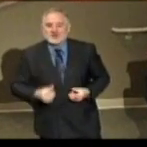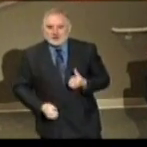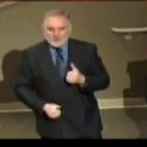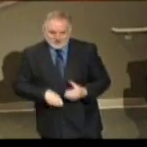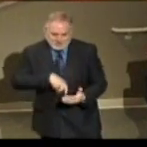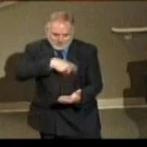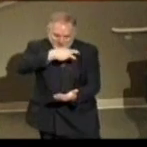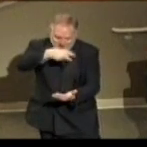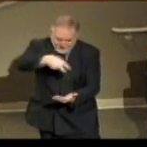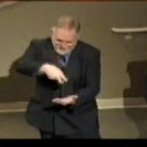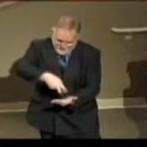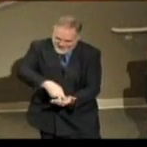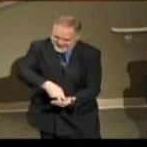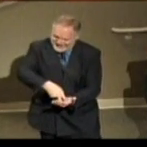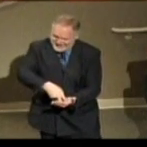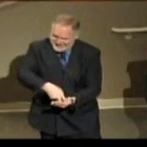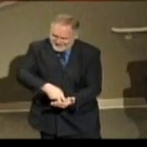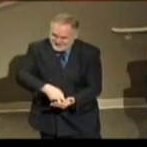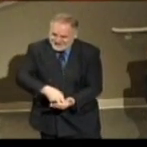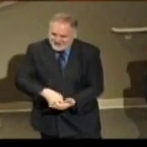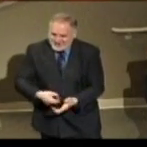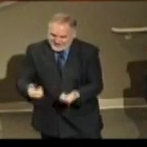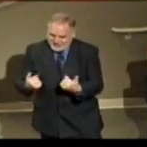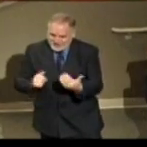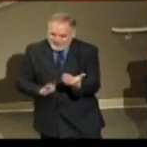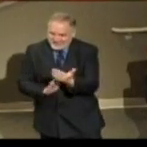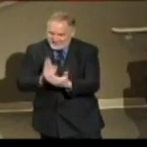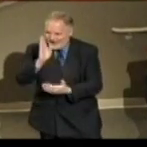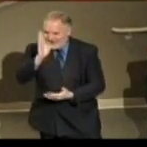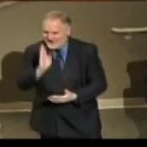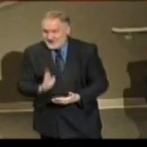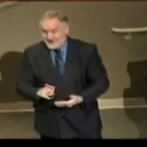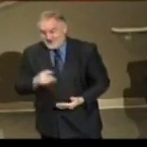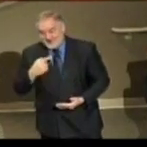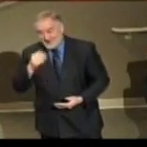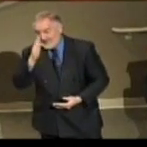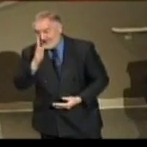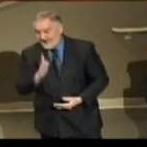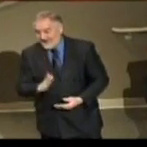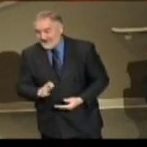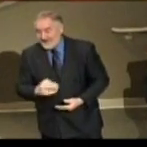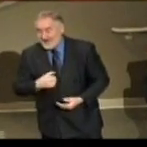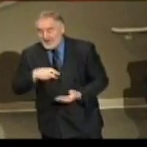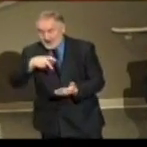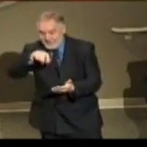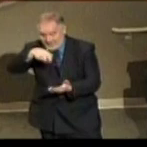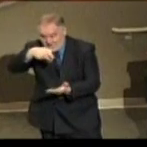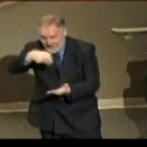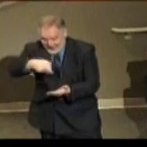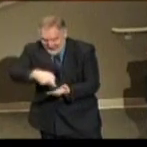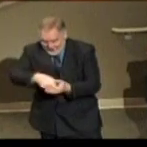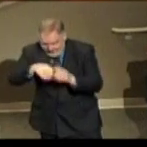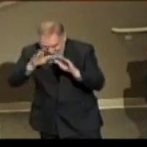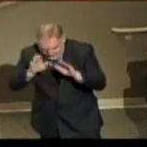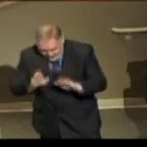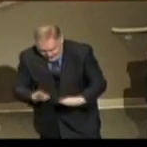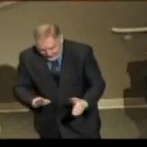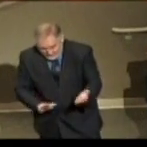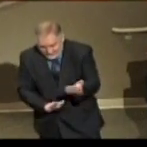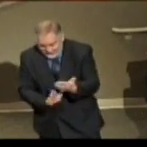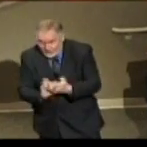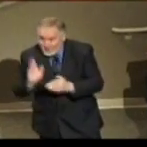bowing. And you come before God and you say, God, I bow